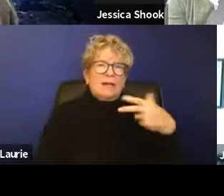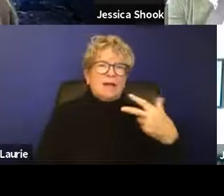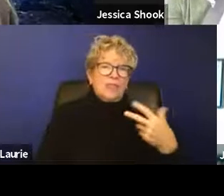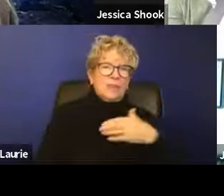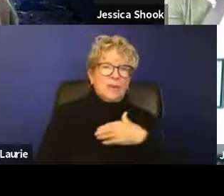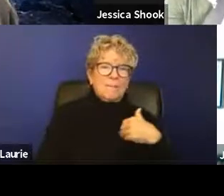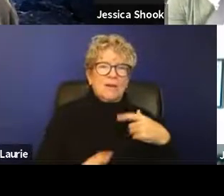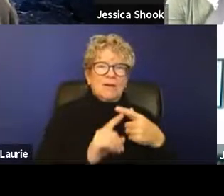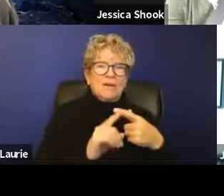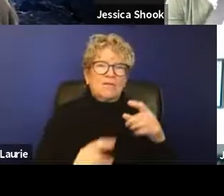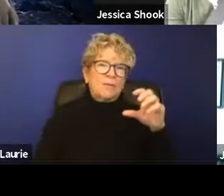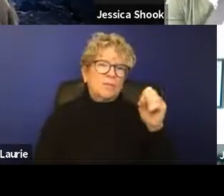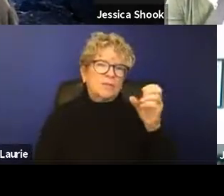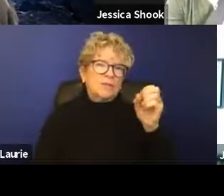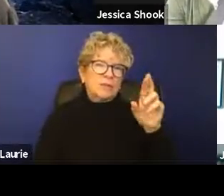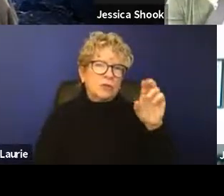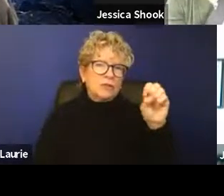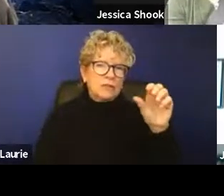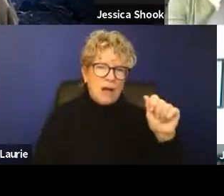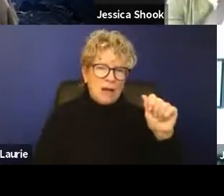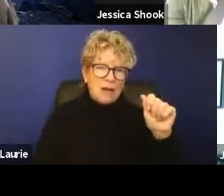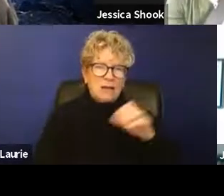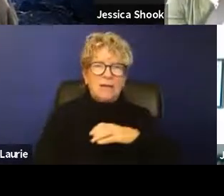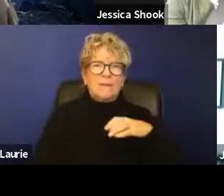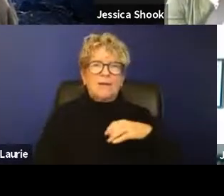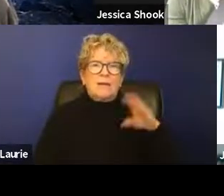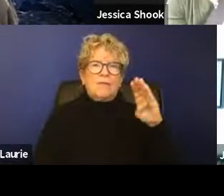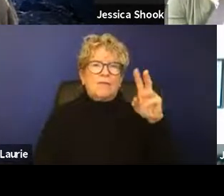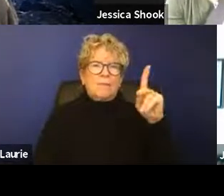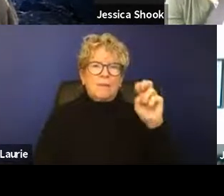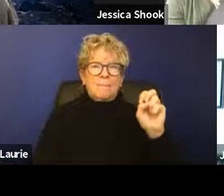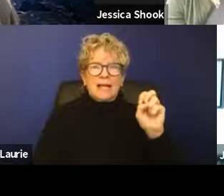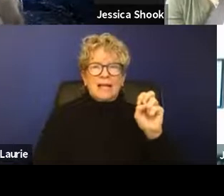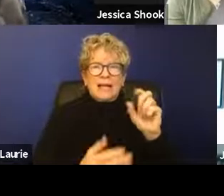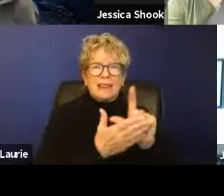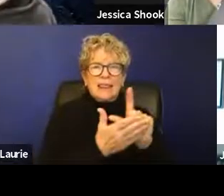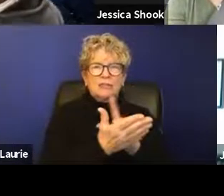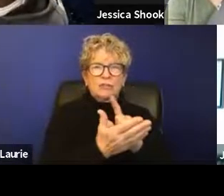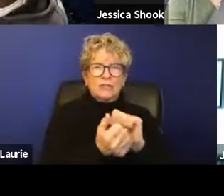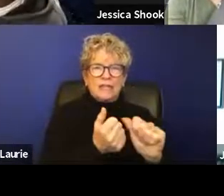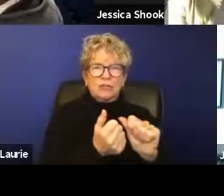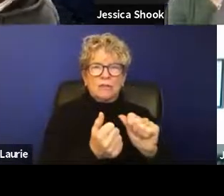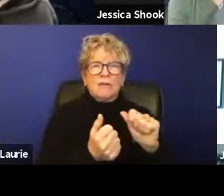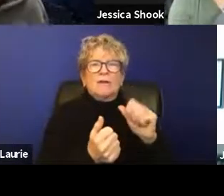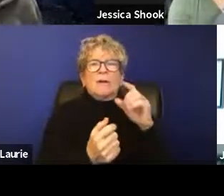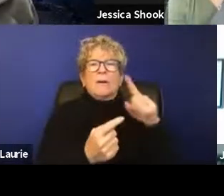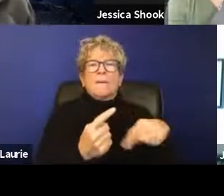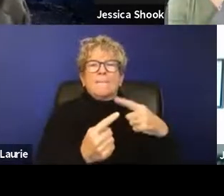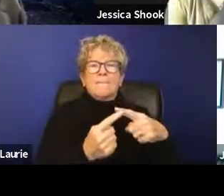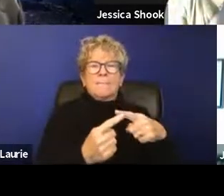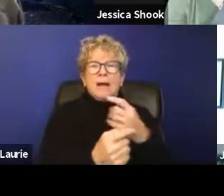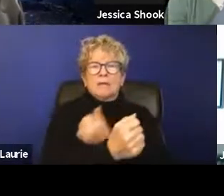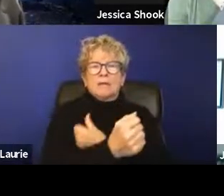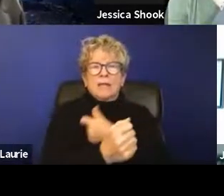the CIRSA committee, which is the committee that was created out of the Blake legislation that's in regards to substance use recovery